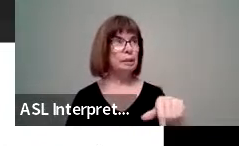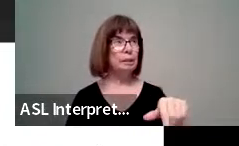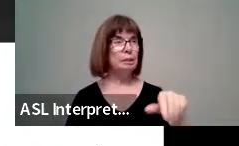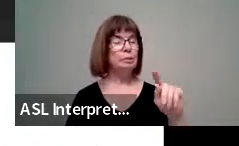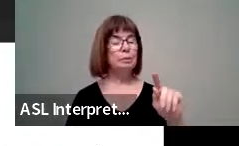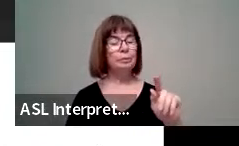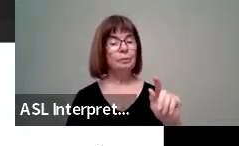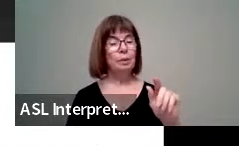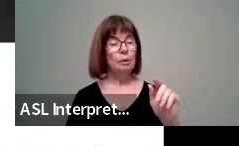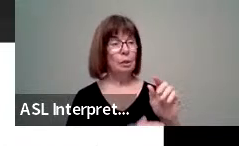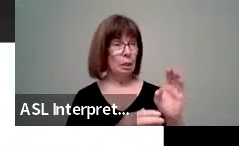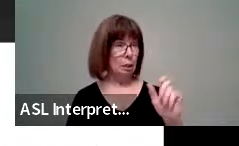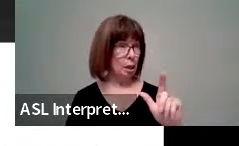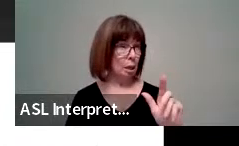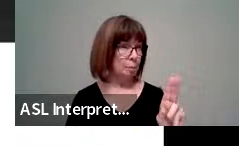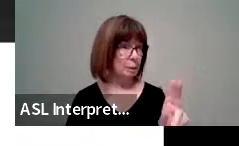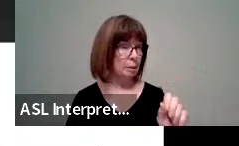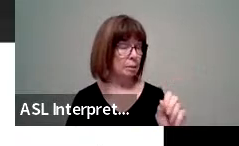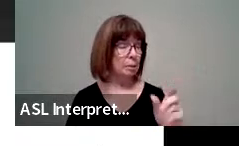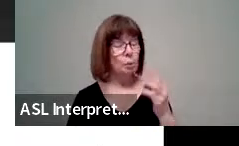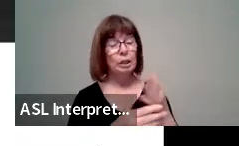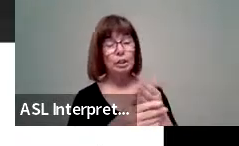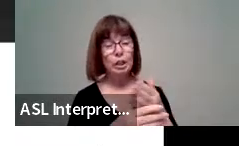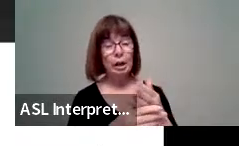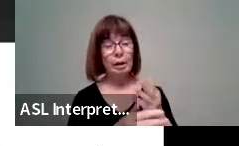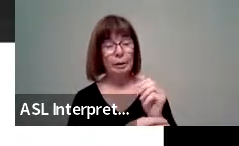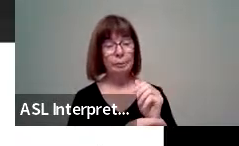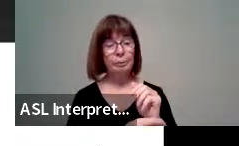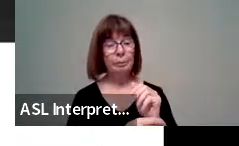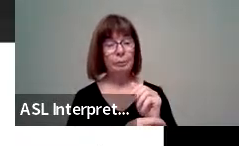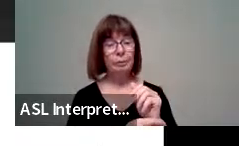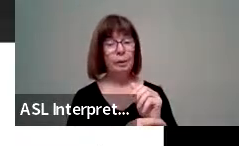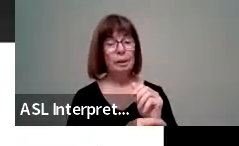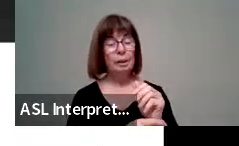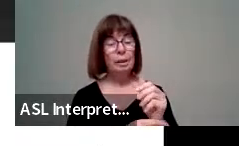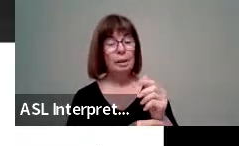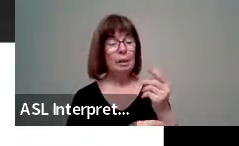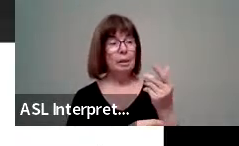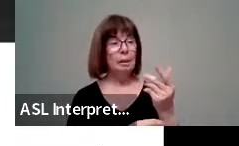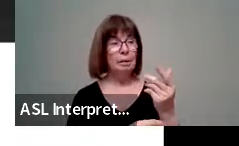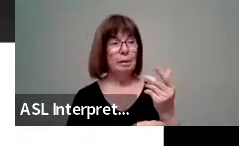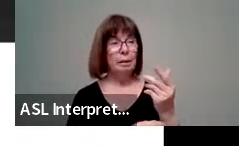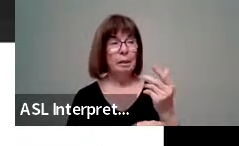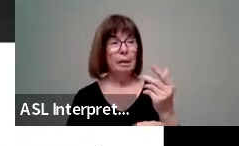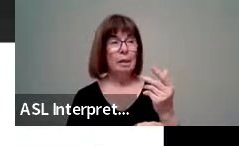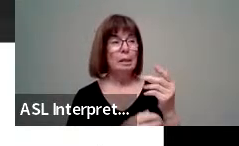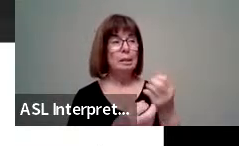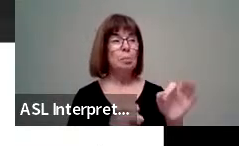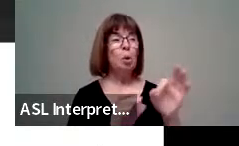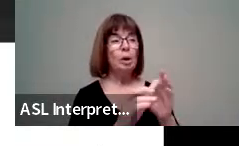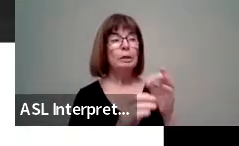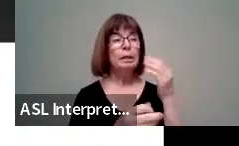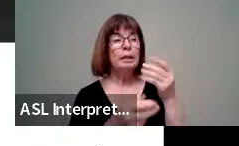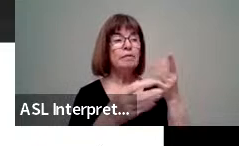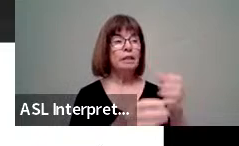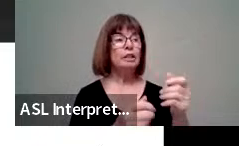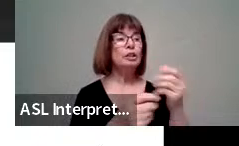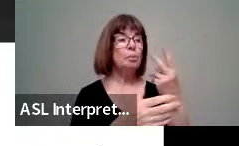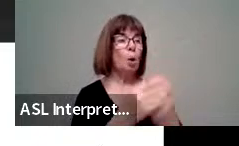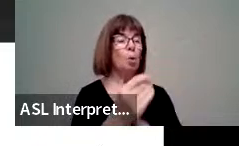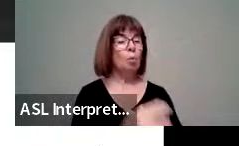sharing on the importance of completing the vaccine series. The vaccine is 2 doses, so it's important to complete the vaccine